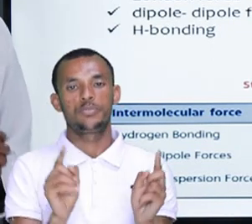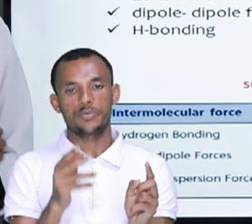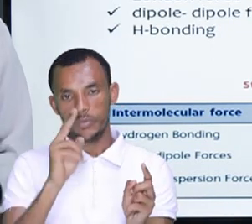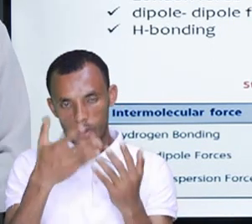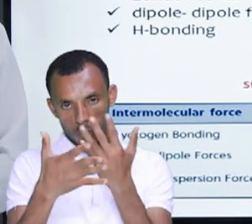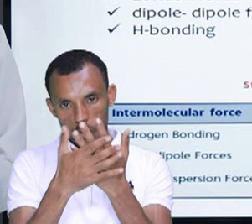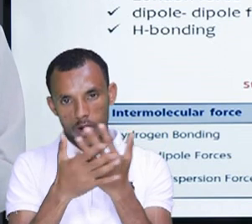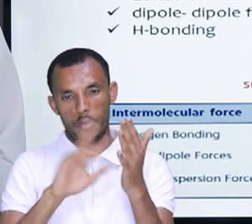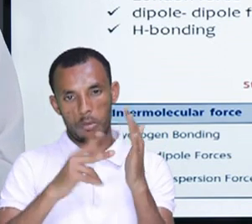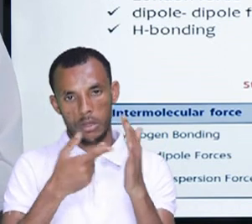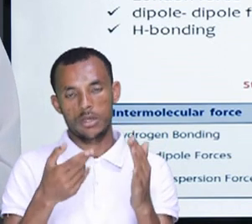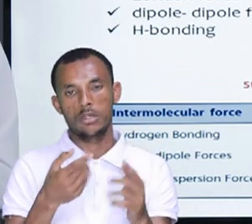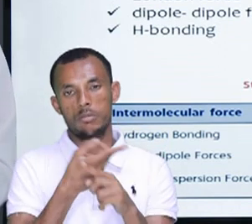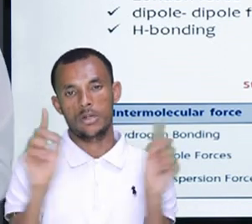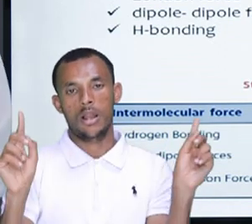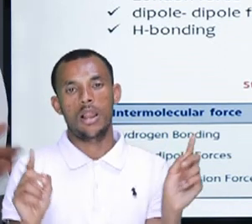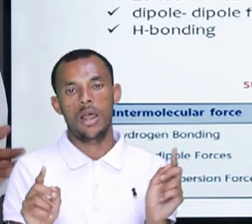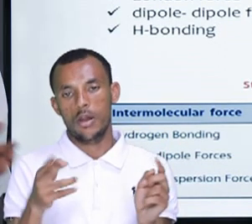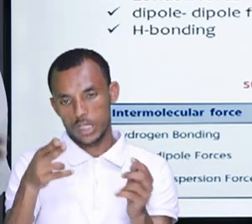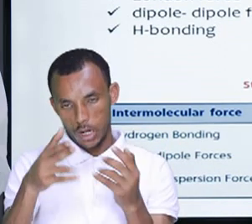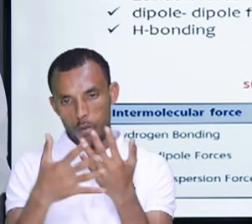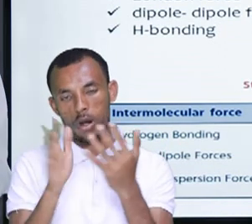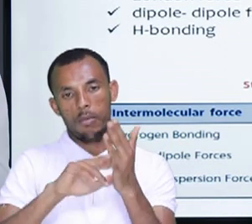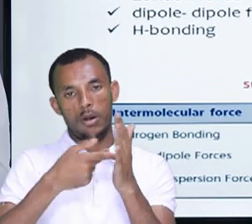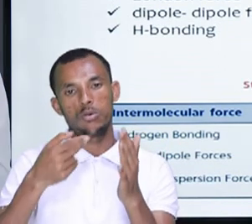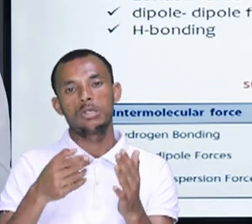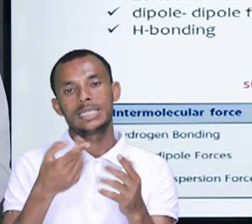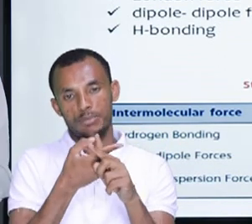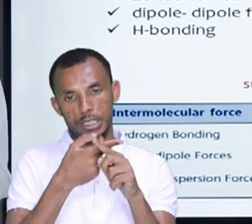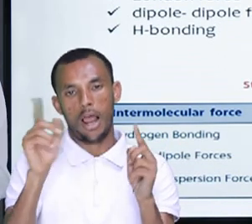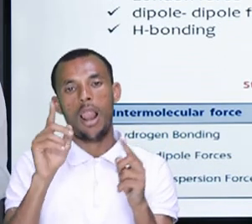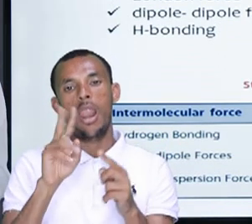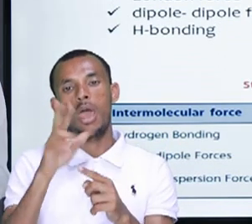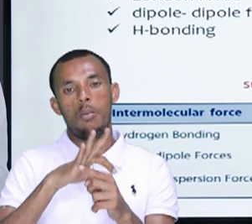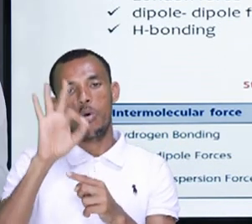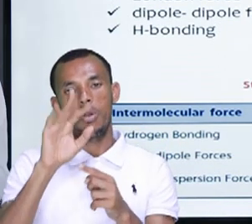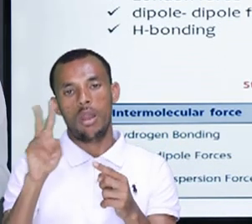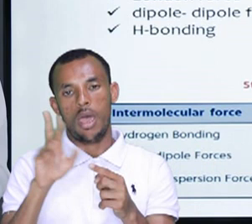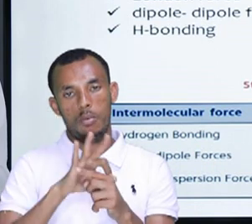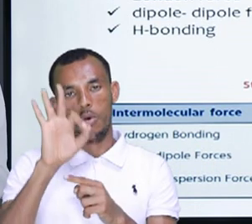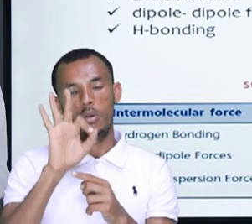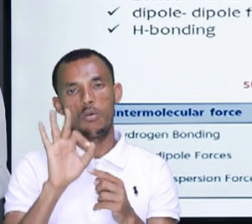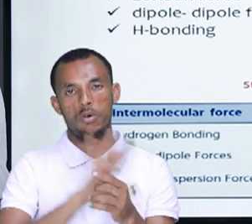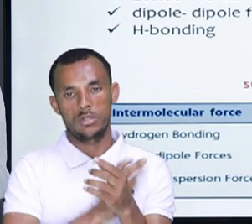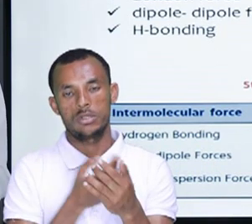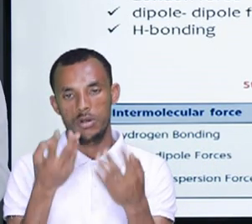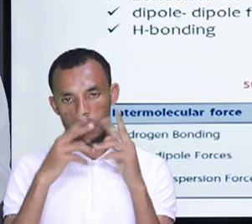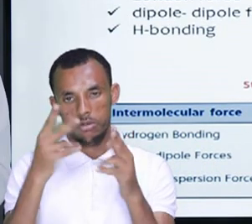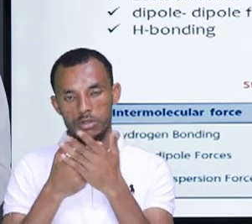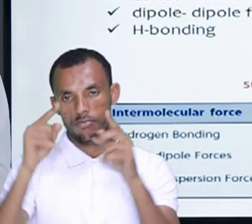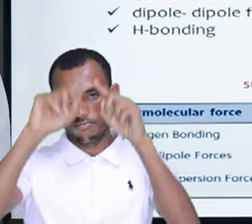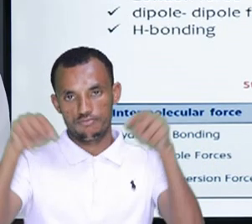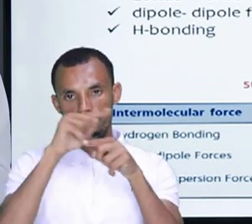bonding. Hydrogen bondings are the special dipole-dipole forces. Look this